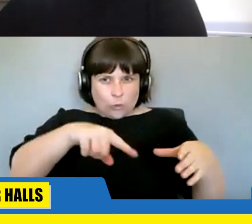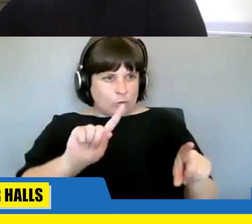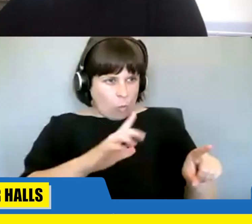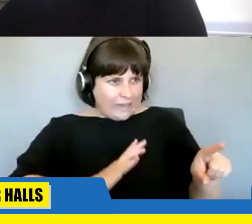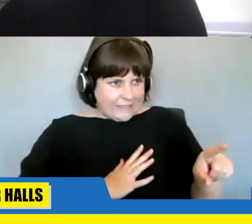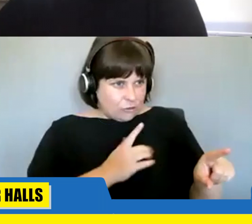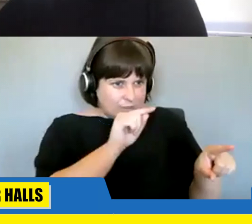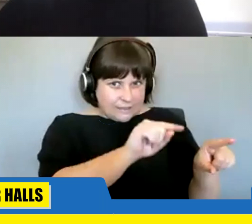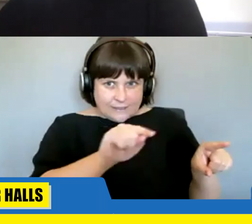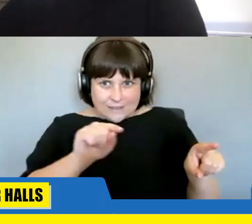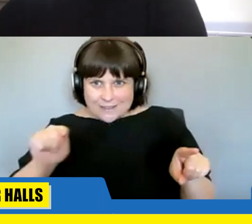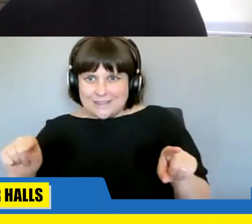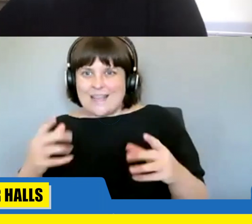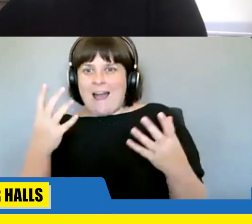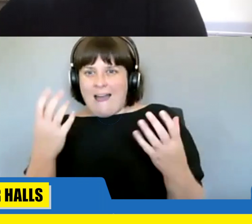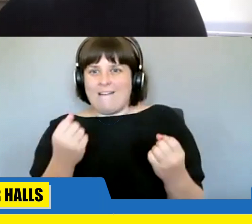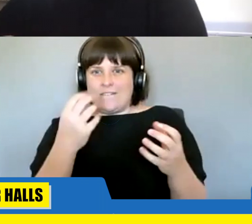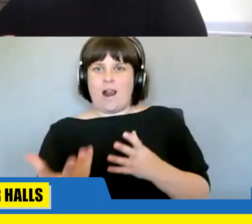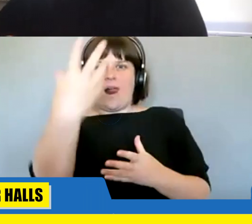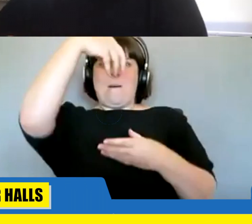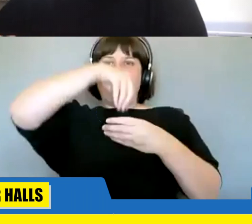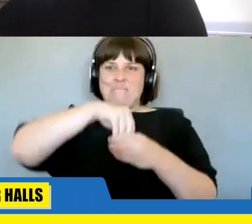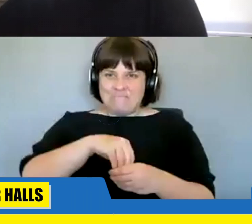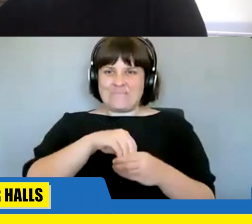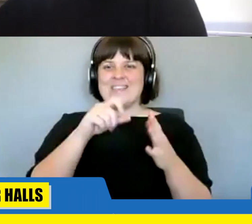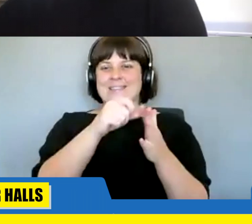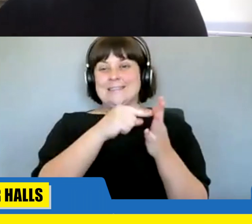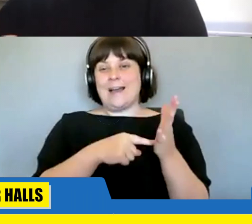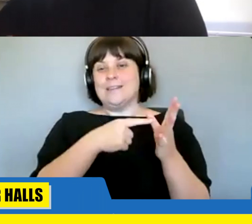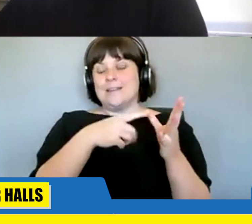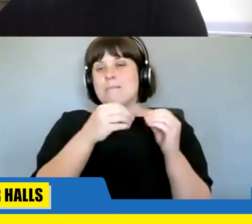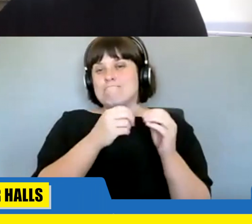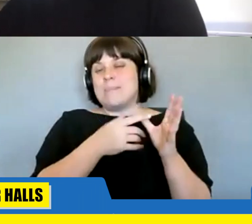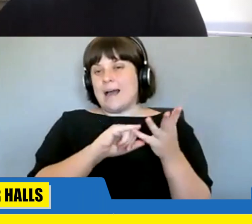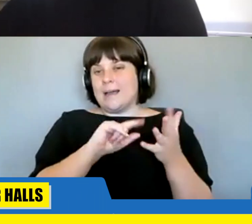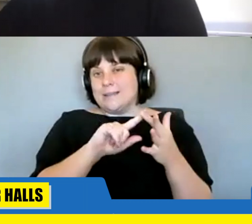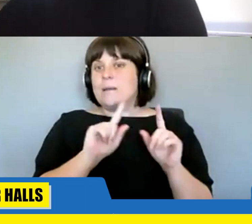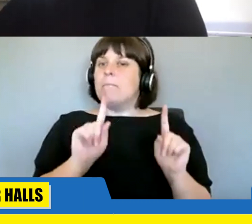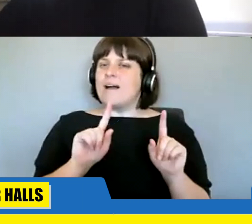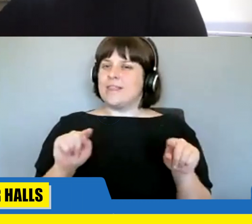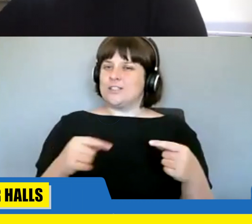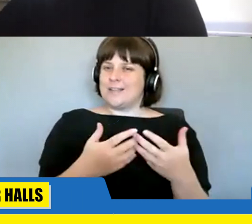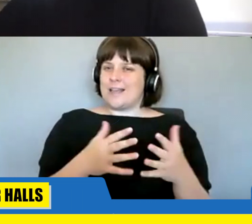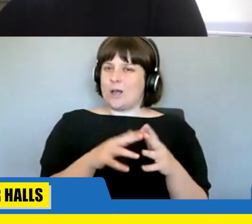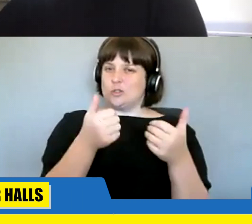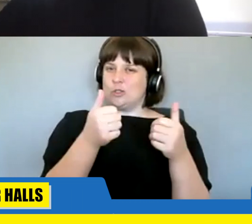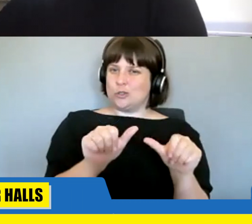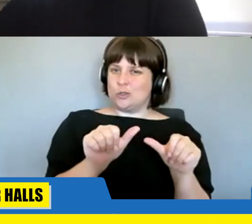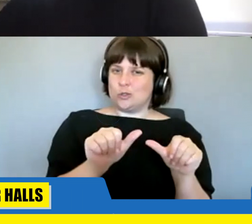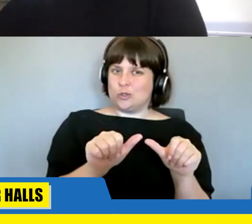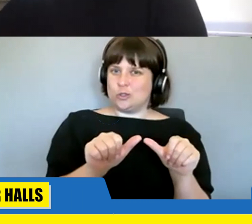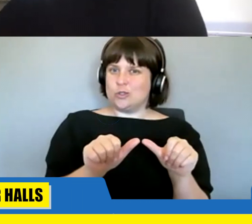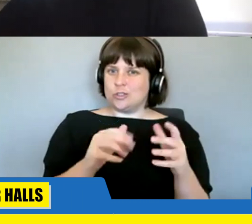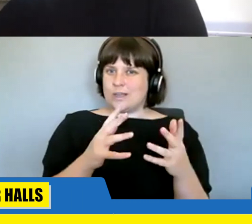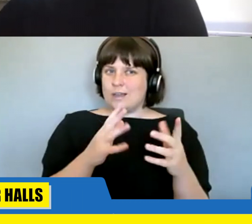the challenge is then using it. It's one thing to have the database, but then to use it and keep it clean, because